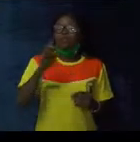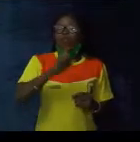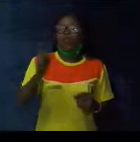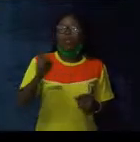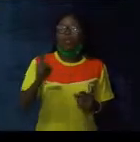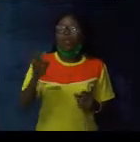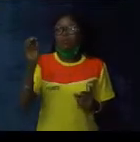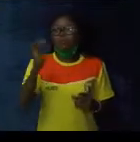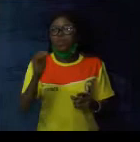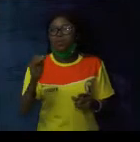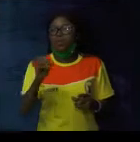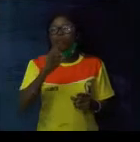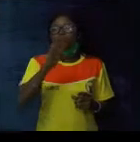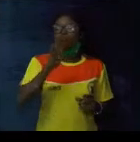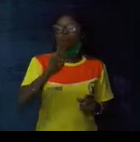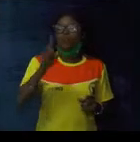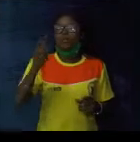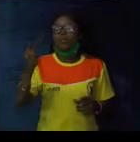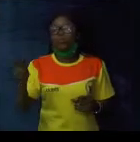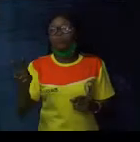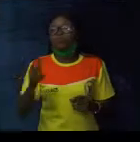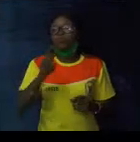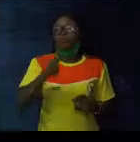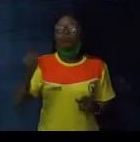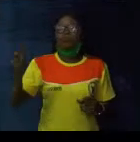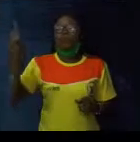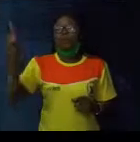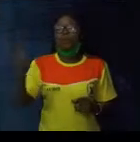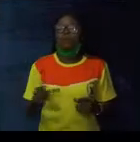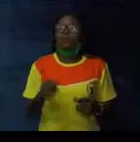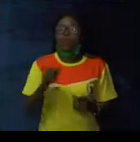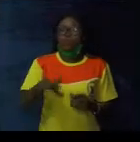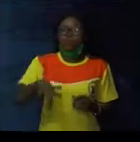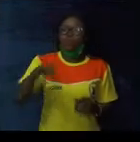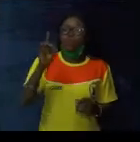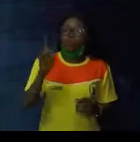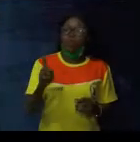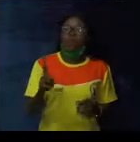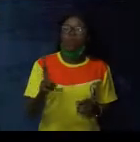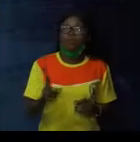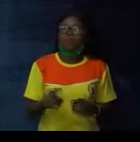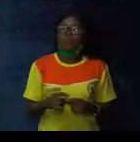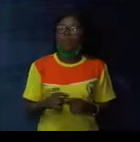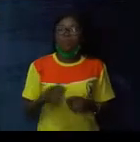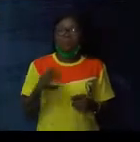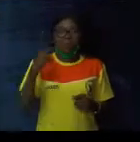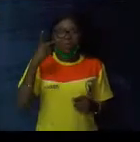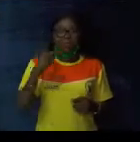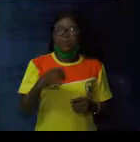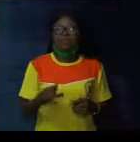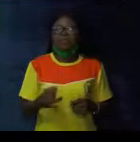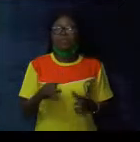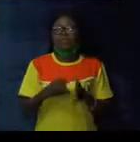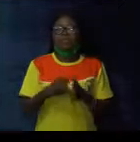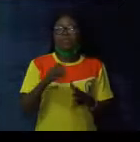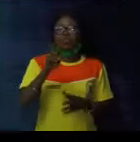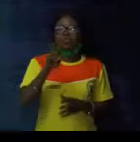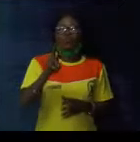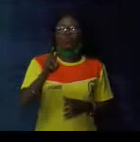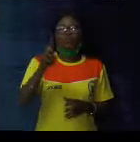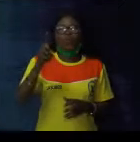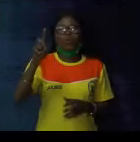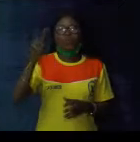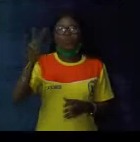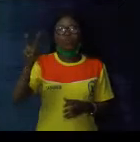and 221 degrees Fahrenheit. The answer is very clear, isn't it? You selected it. Let's see whether you're correct.